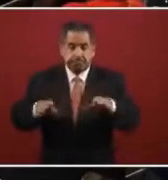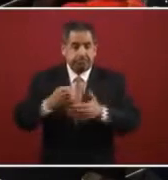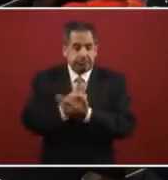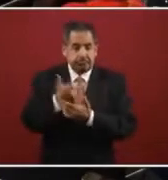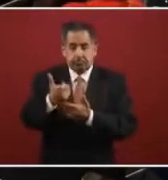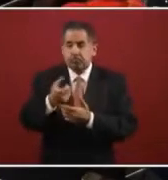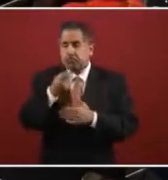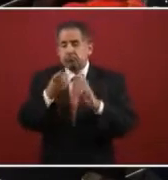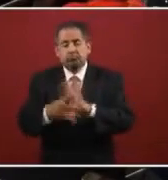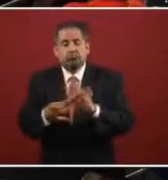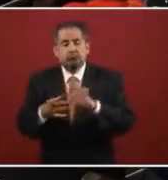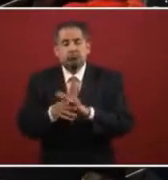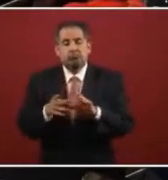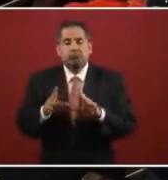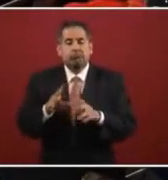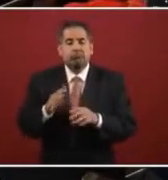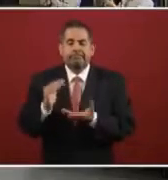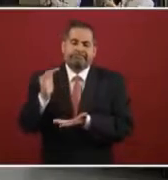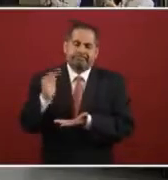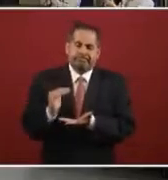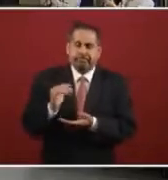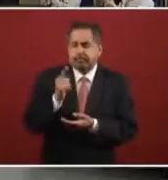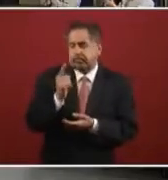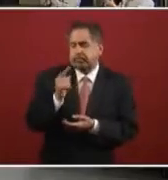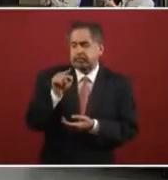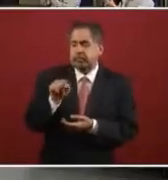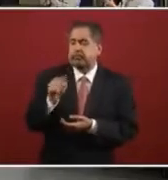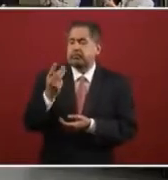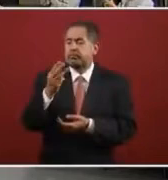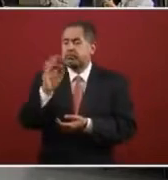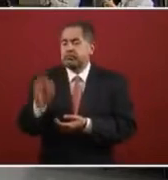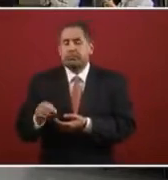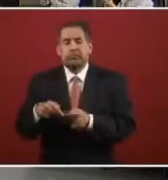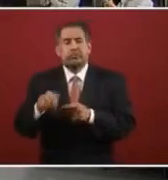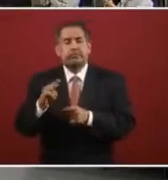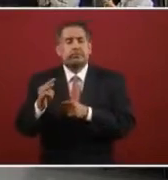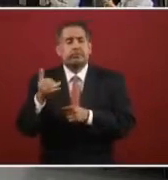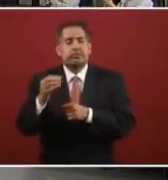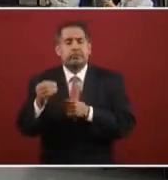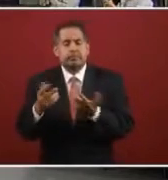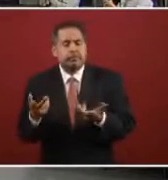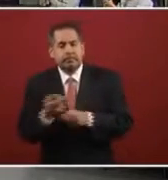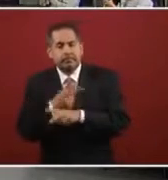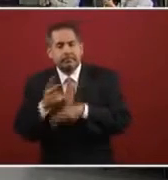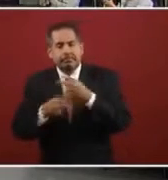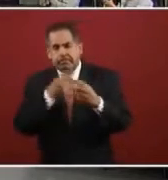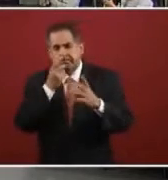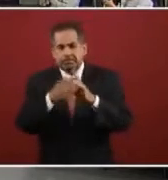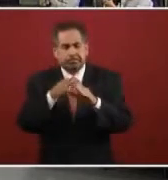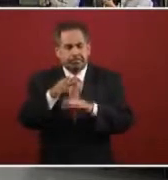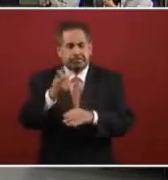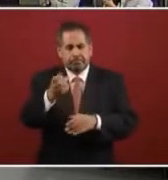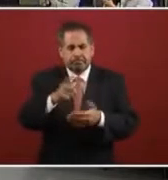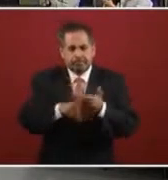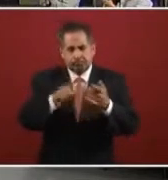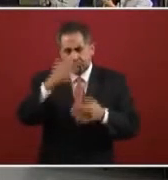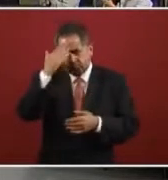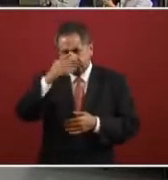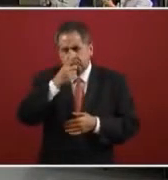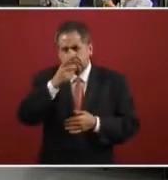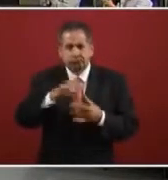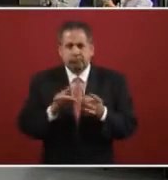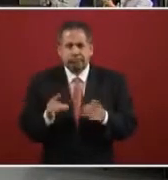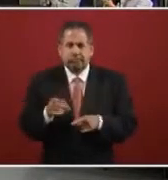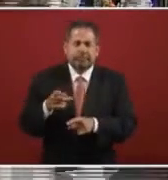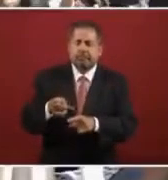economía, And what about the global activity? atraso anual durante mayo. ¿Qué tendría que decir What do al you respecto? have Usted muchas veces regarding ha hablado that? que